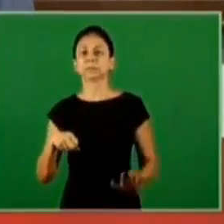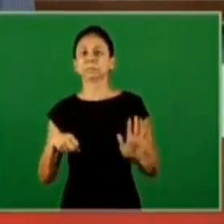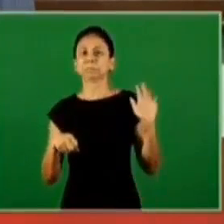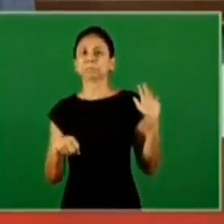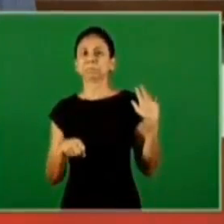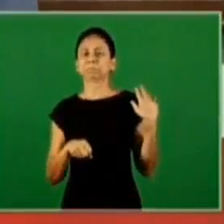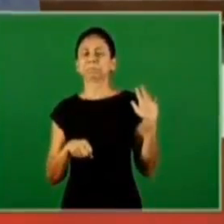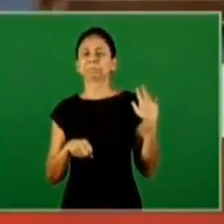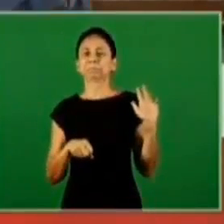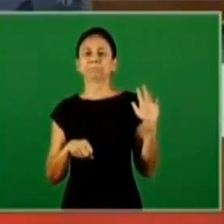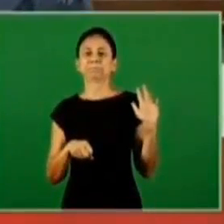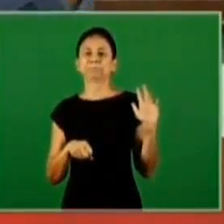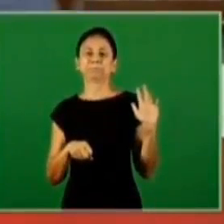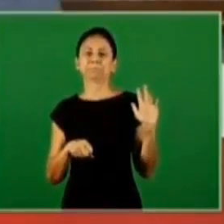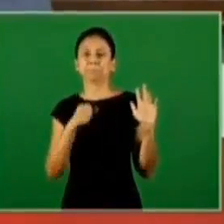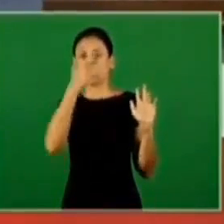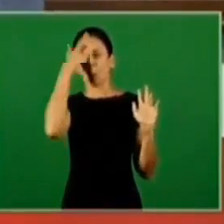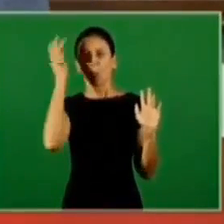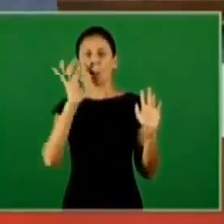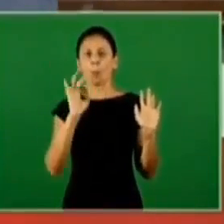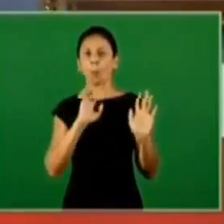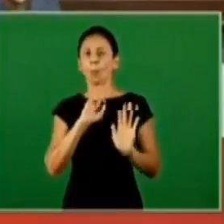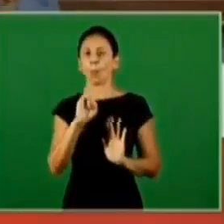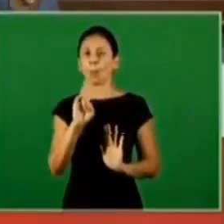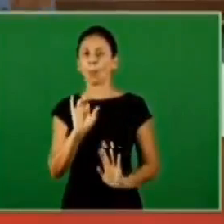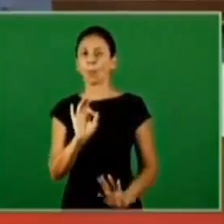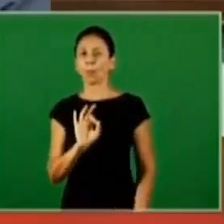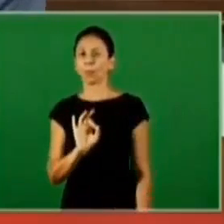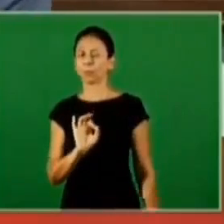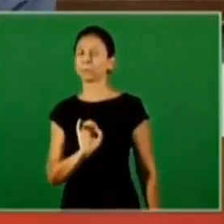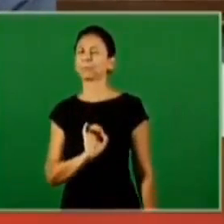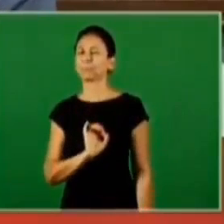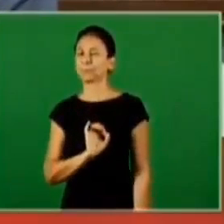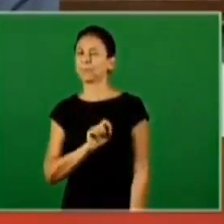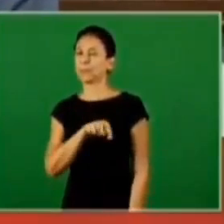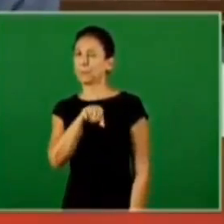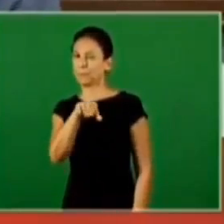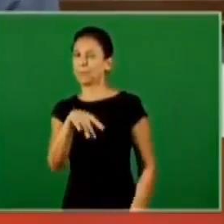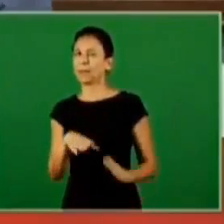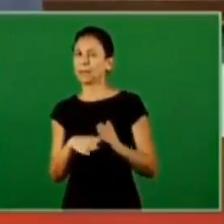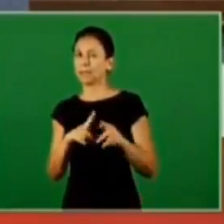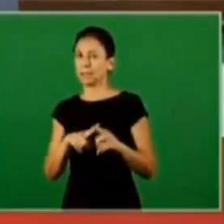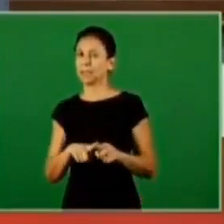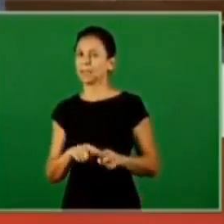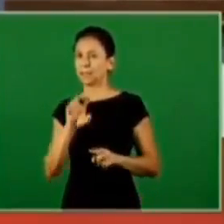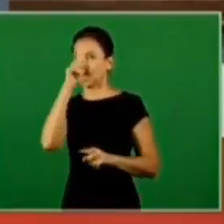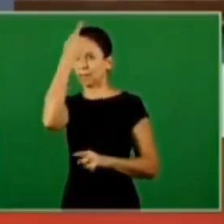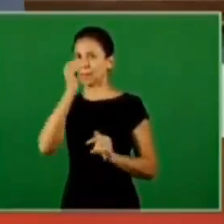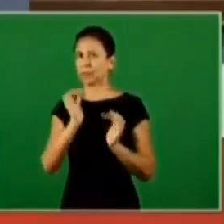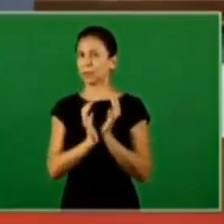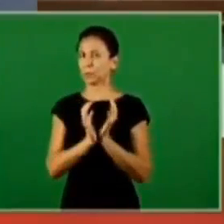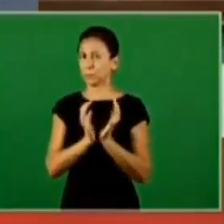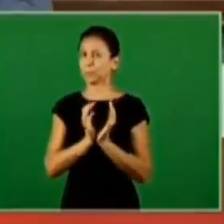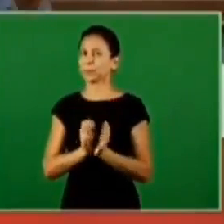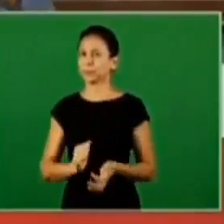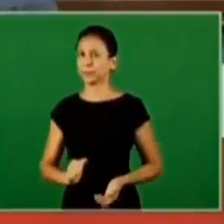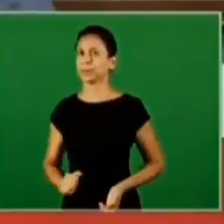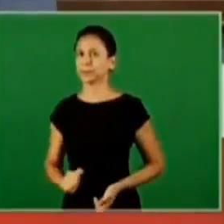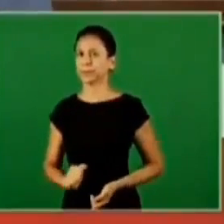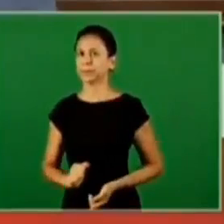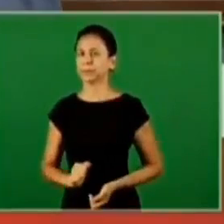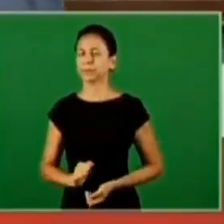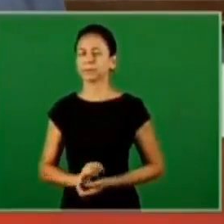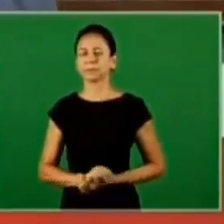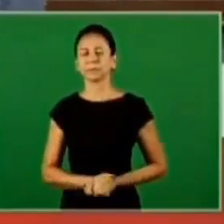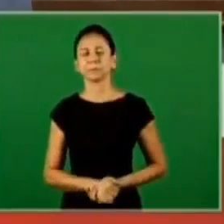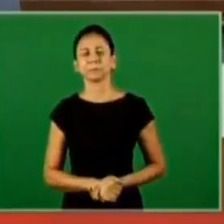Nobody says yes. Isn't it possible? But outside, you're going to say, you're going to come up with stuff yourself.